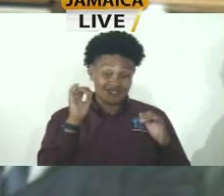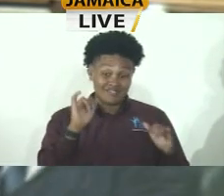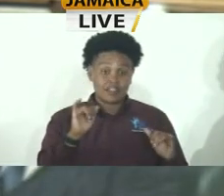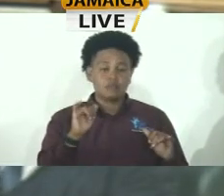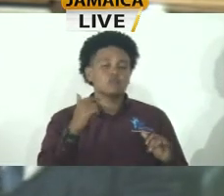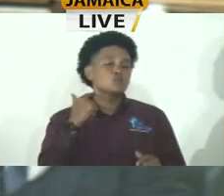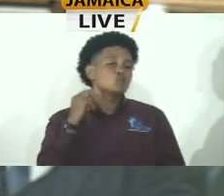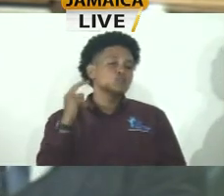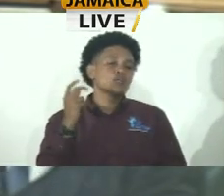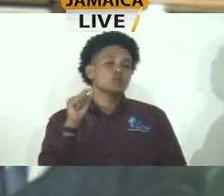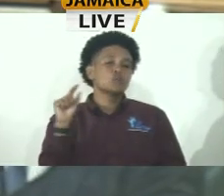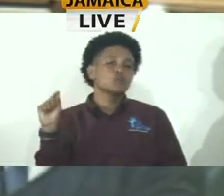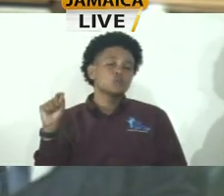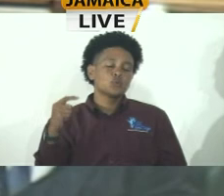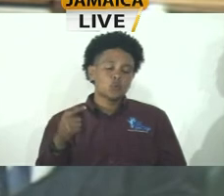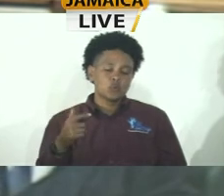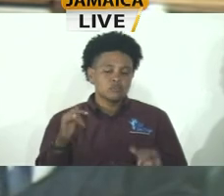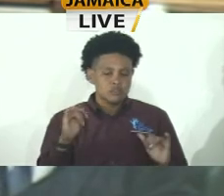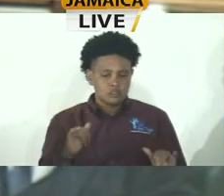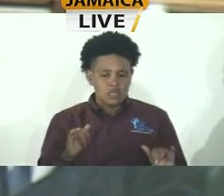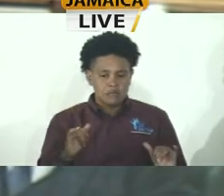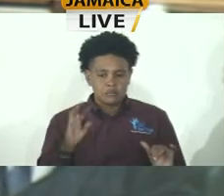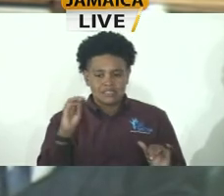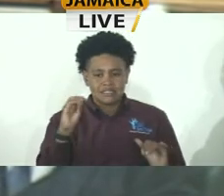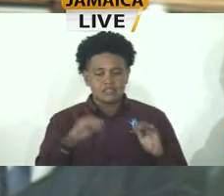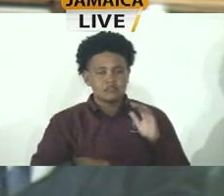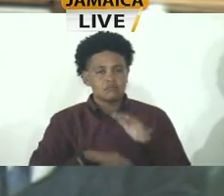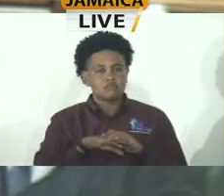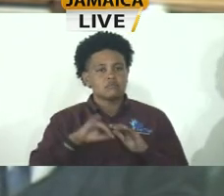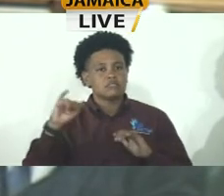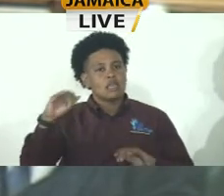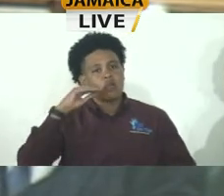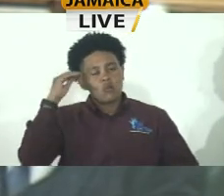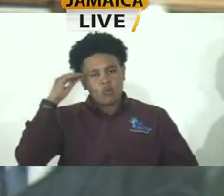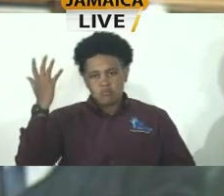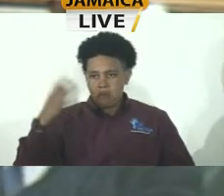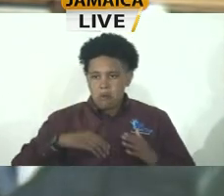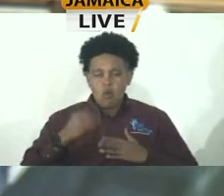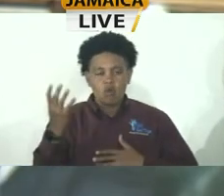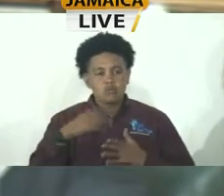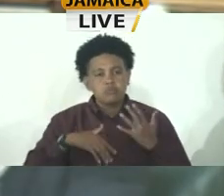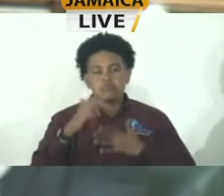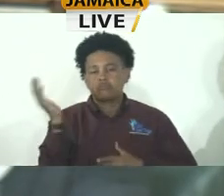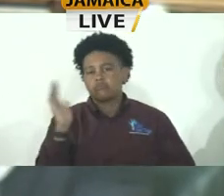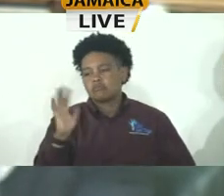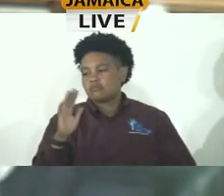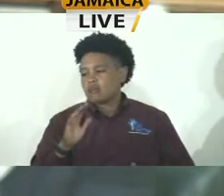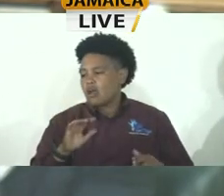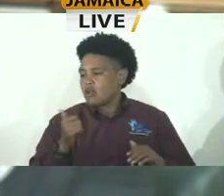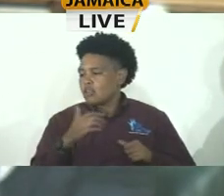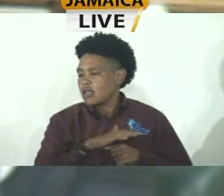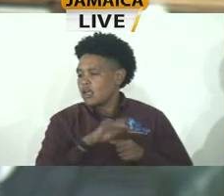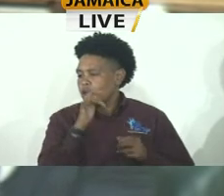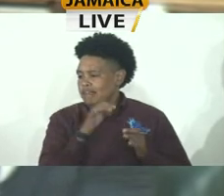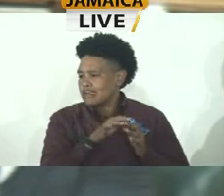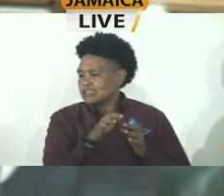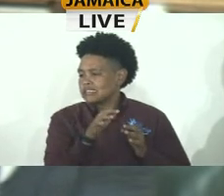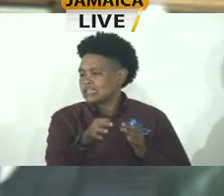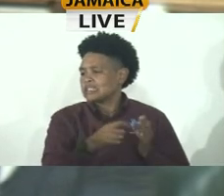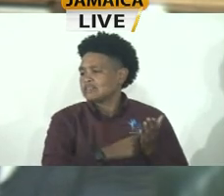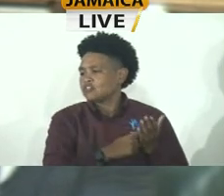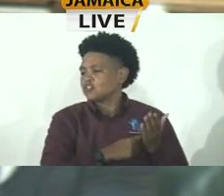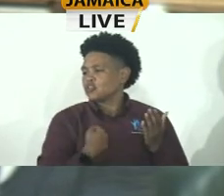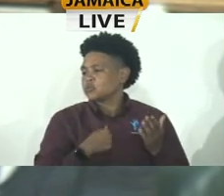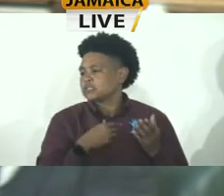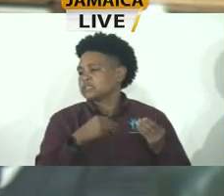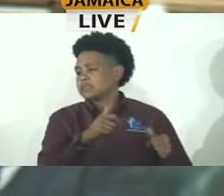this is another area of extensive discussion uh we have spent some time discussing this in the